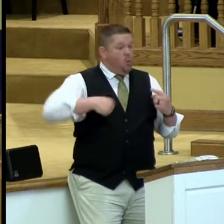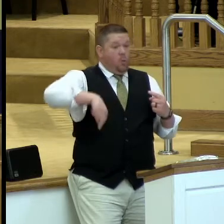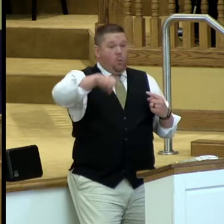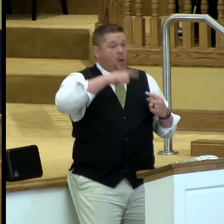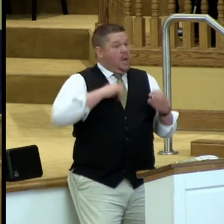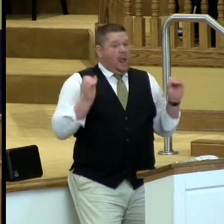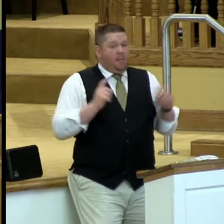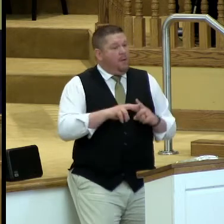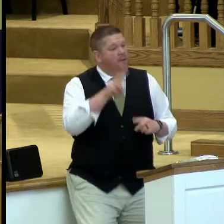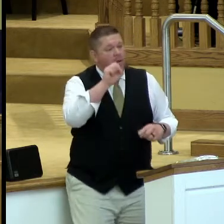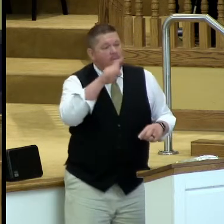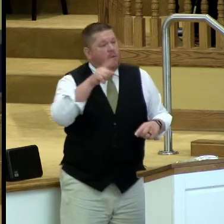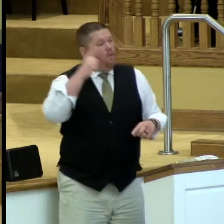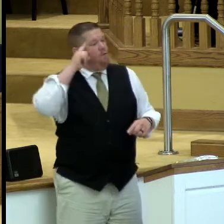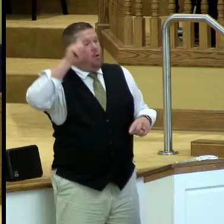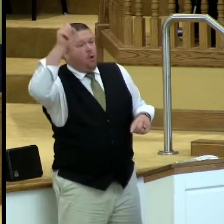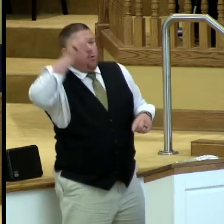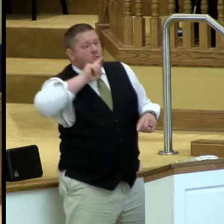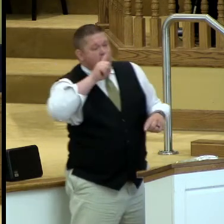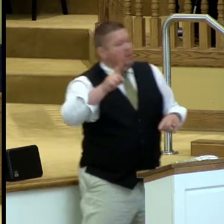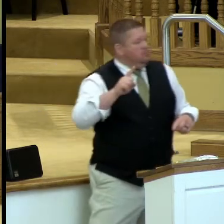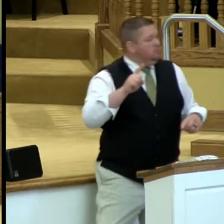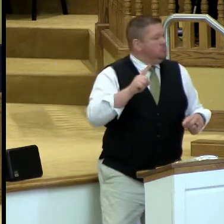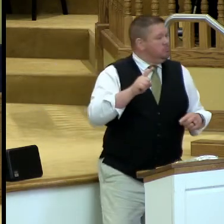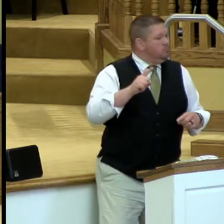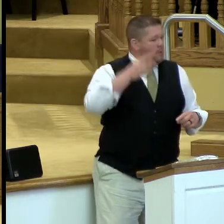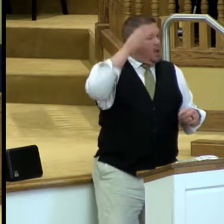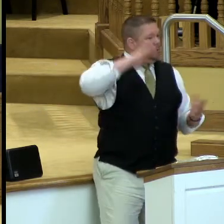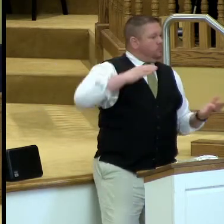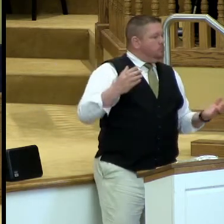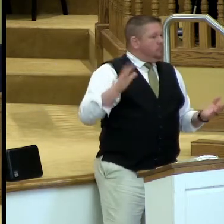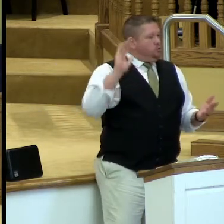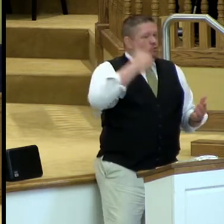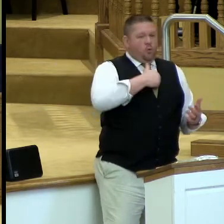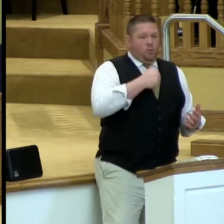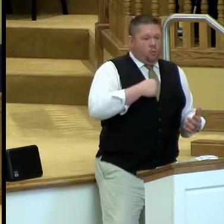We are nothing but vessels for a very real soul.